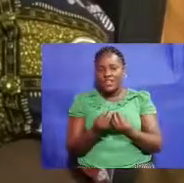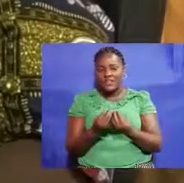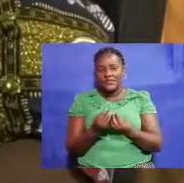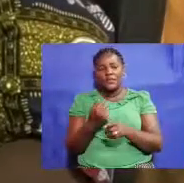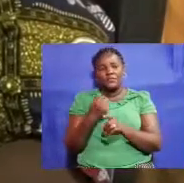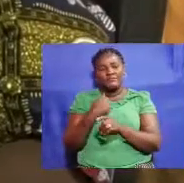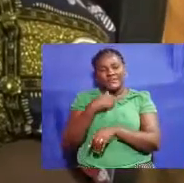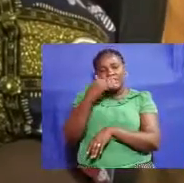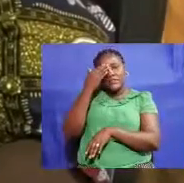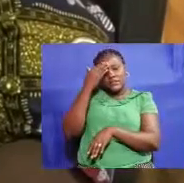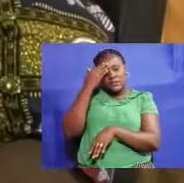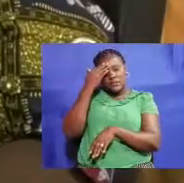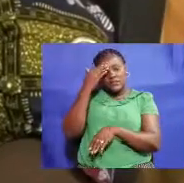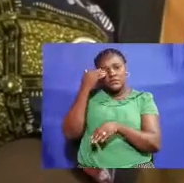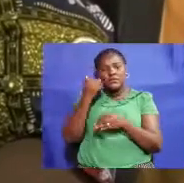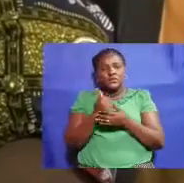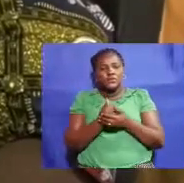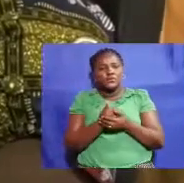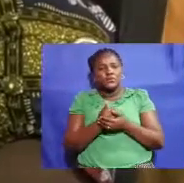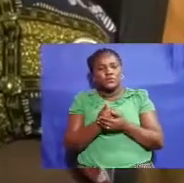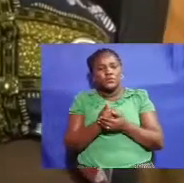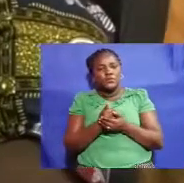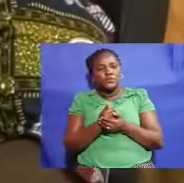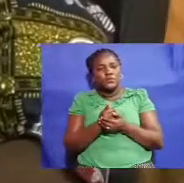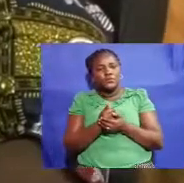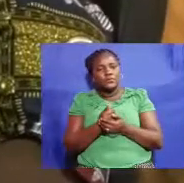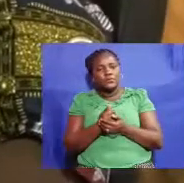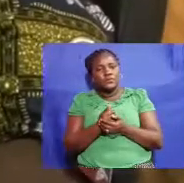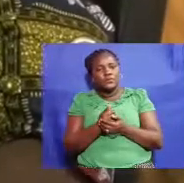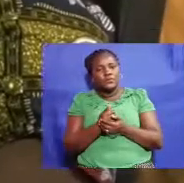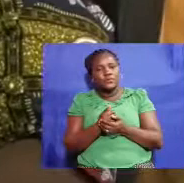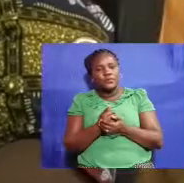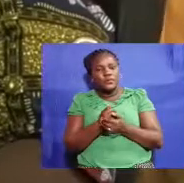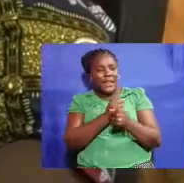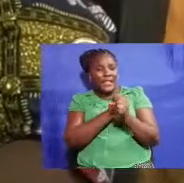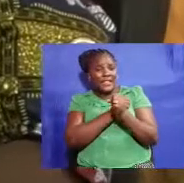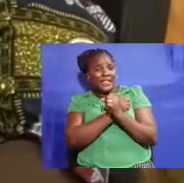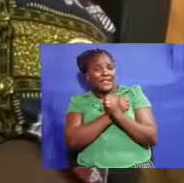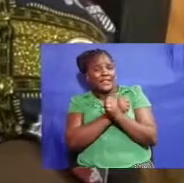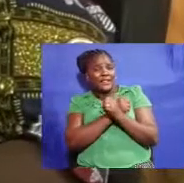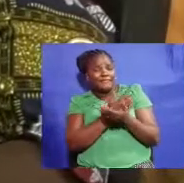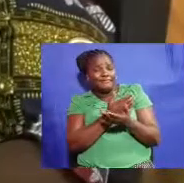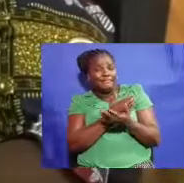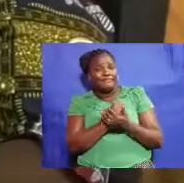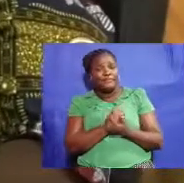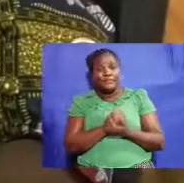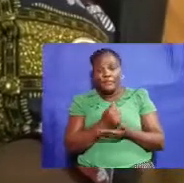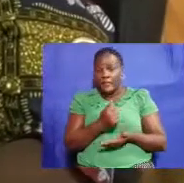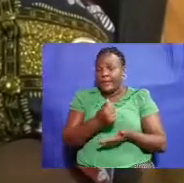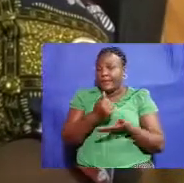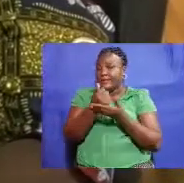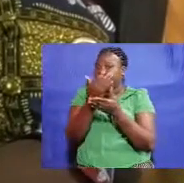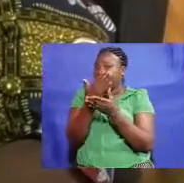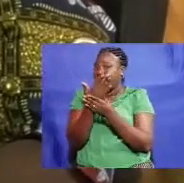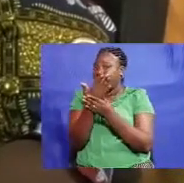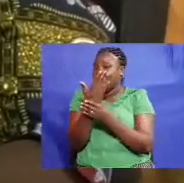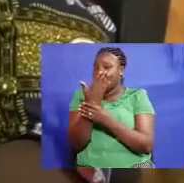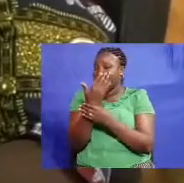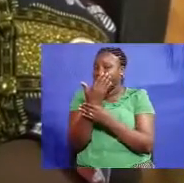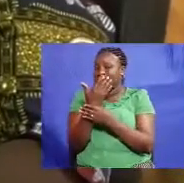I know them in respect to the love, the helping hand,